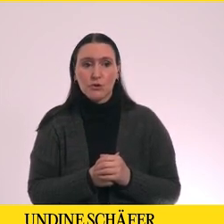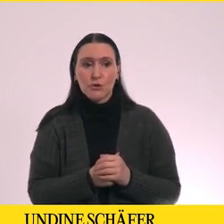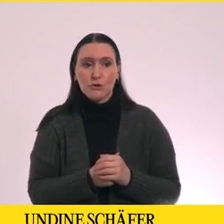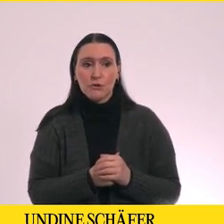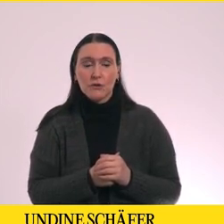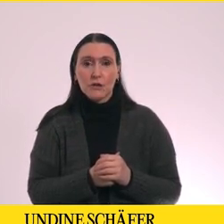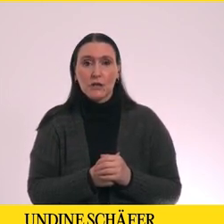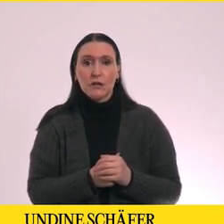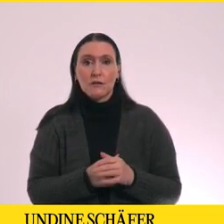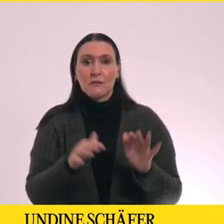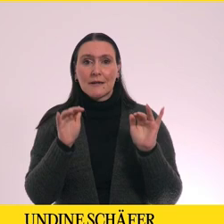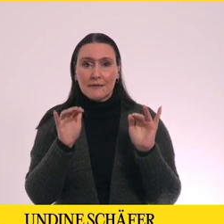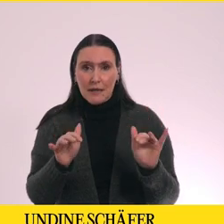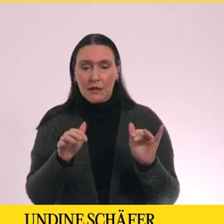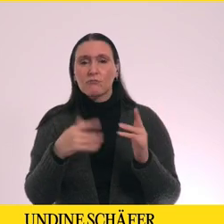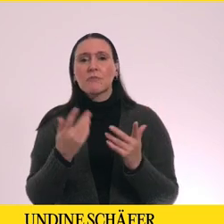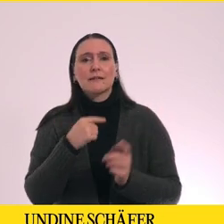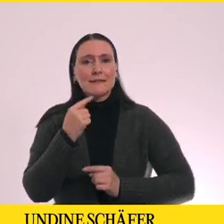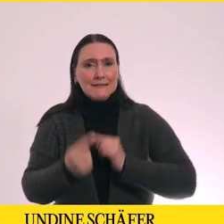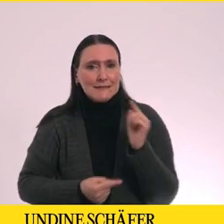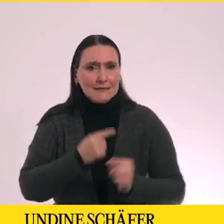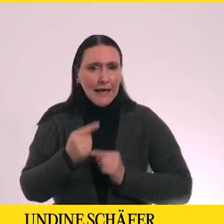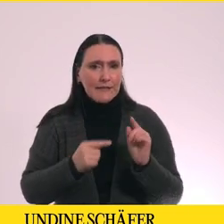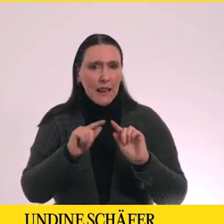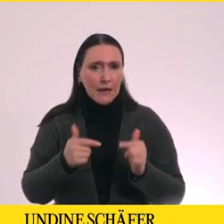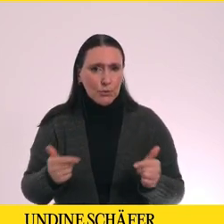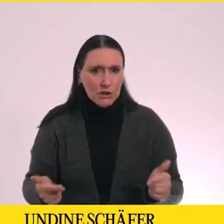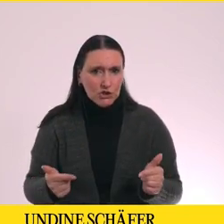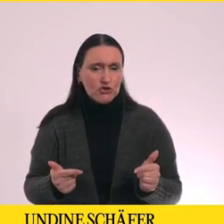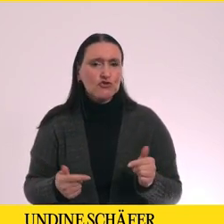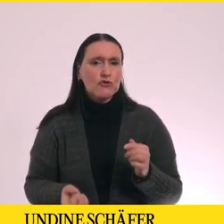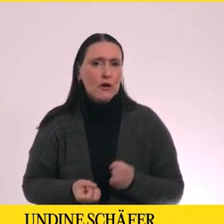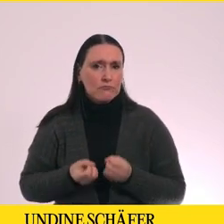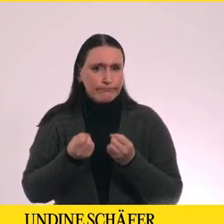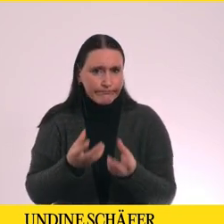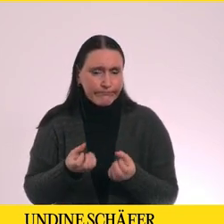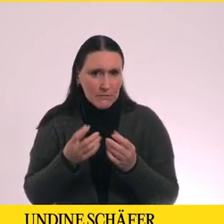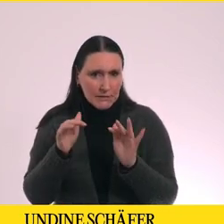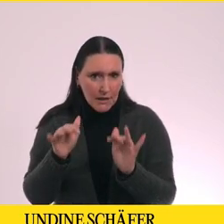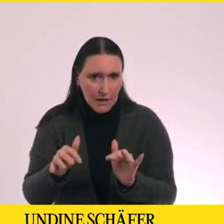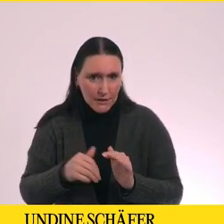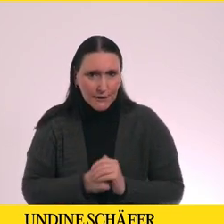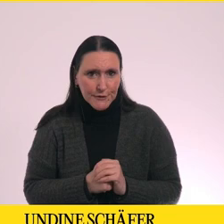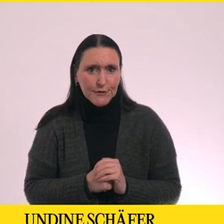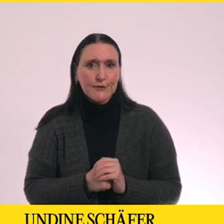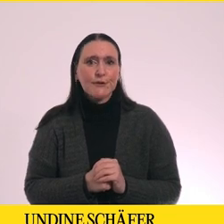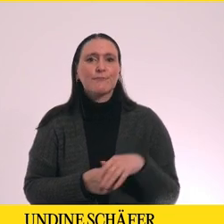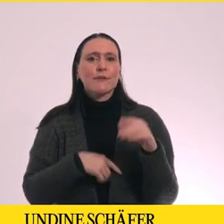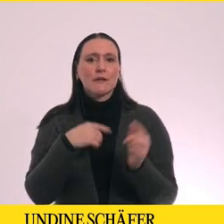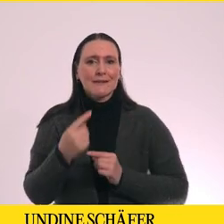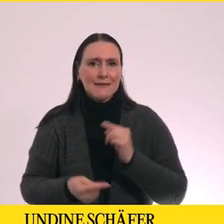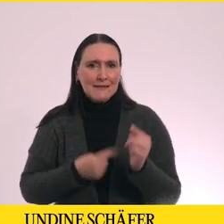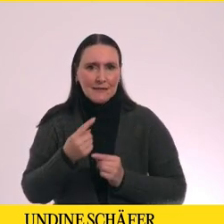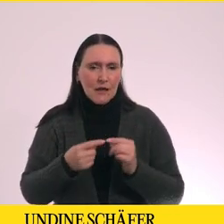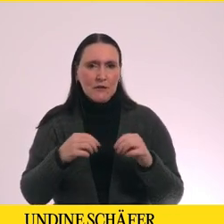who's been our signer. Let me just see if I've got this right. So yes, who's the sign interpreter, and also